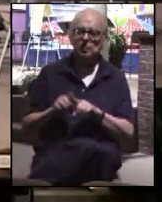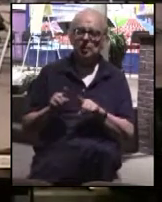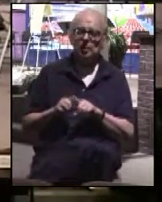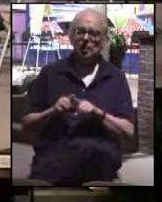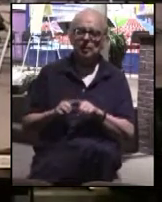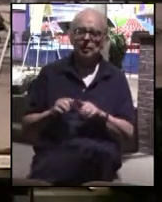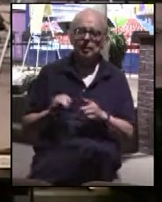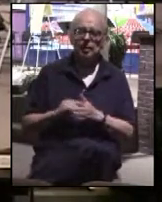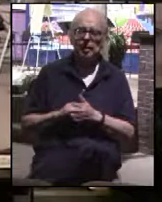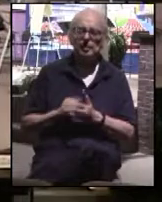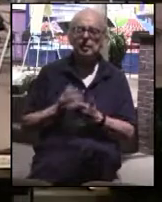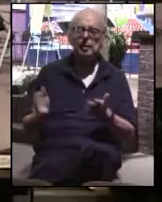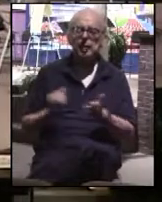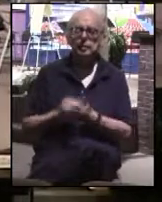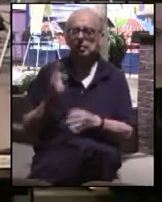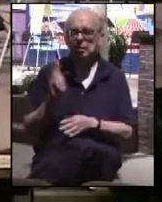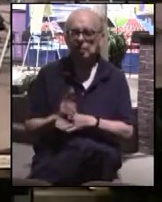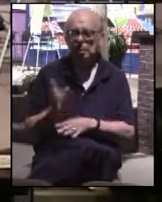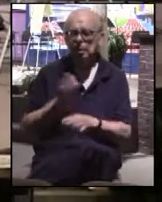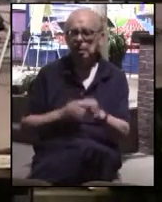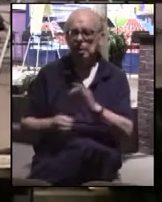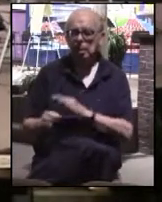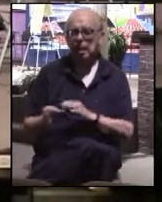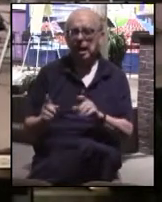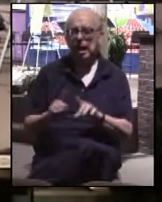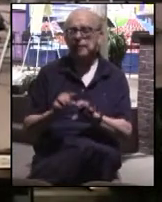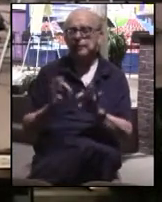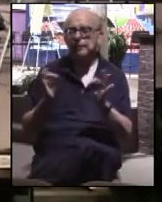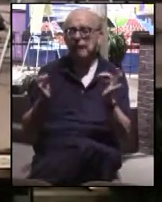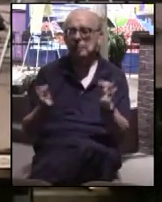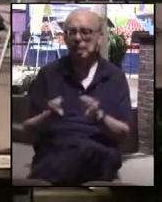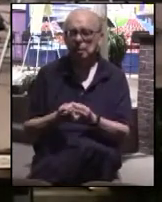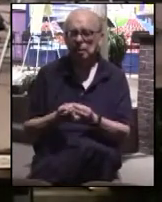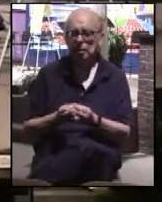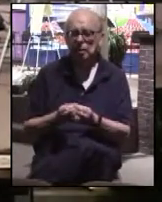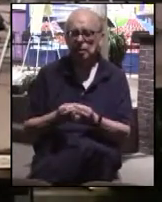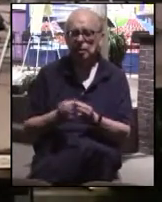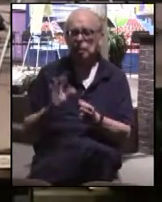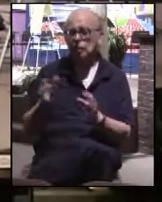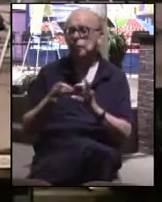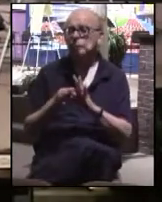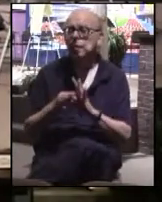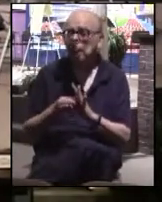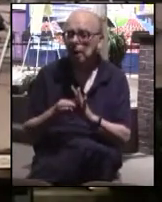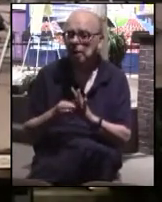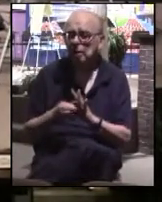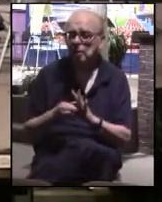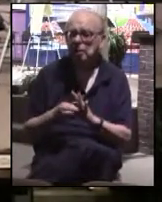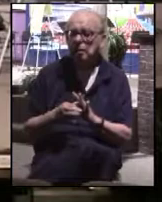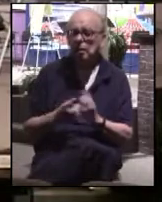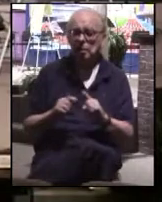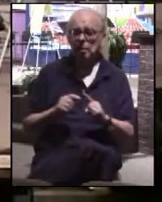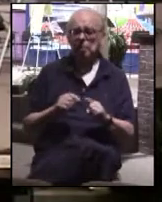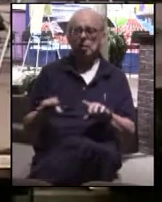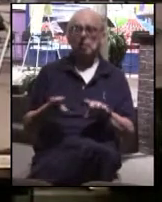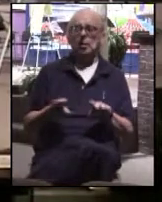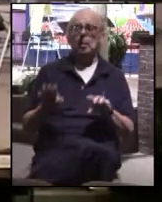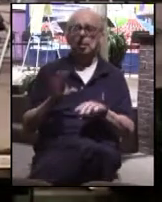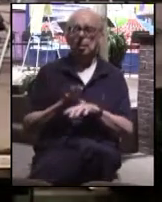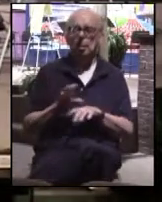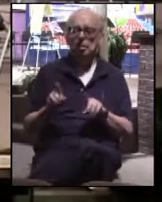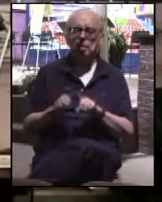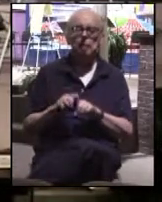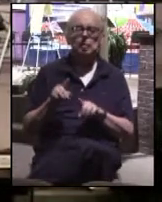consume instead of as a family to belong when we treat church like a